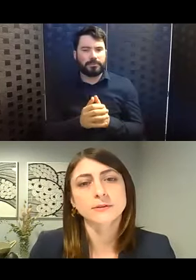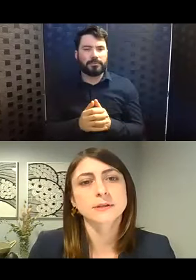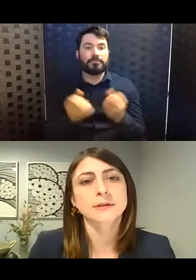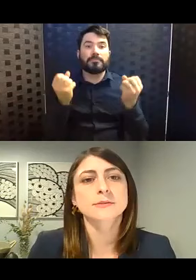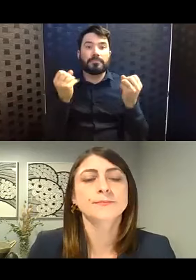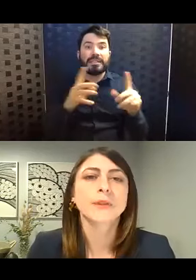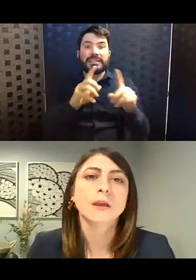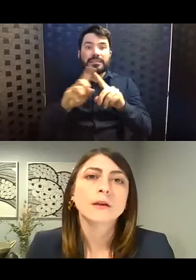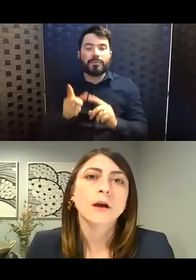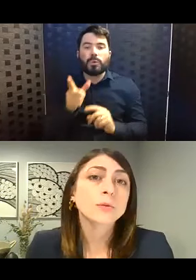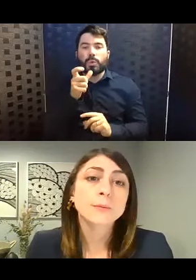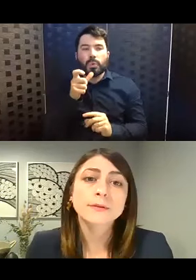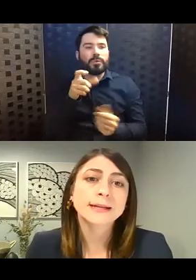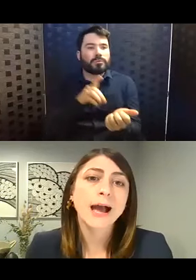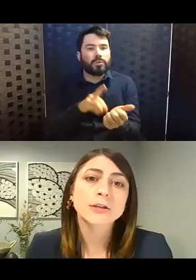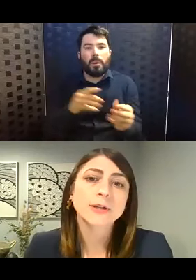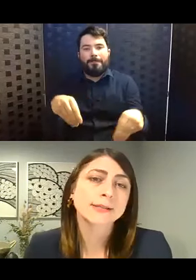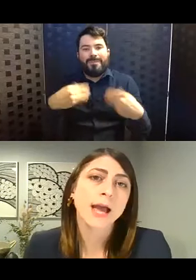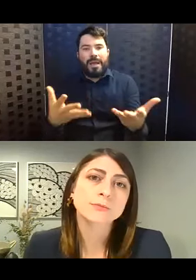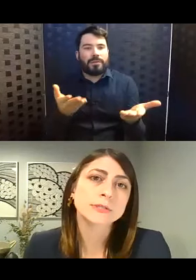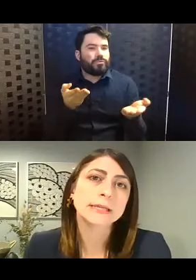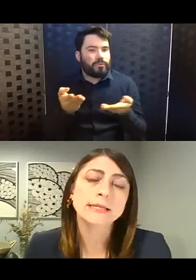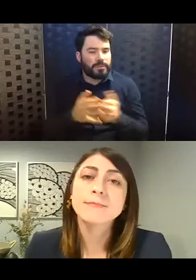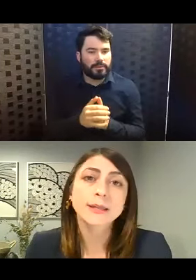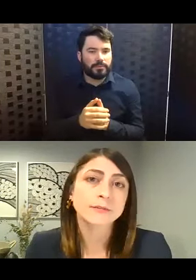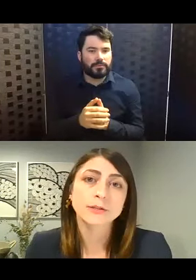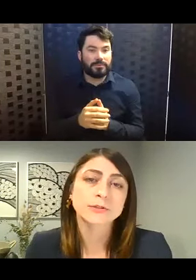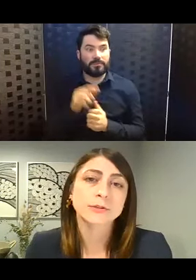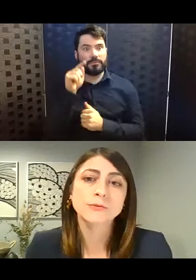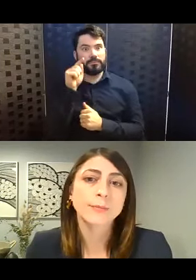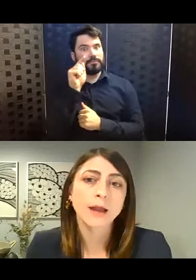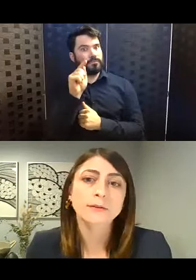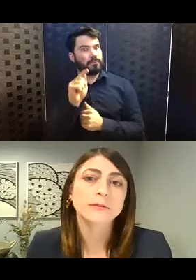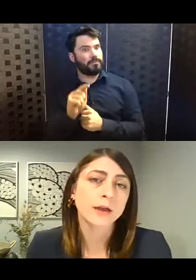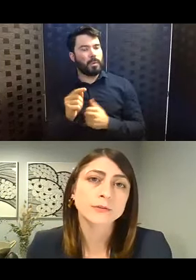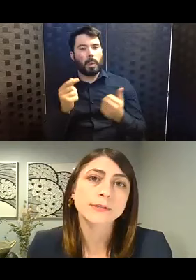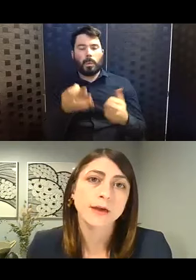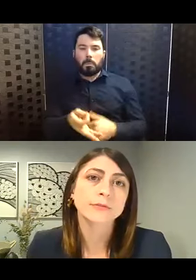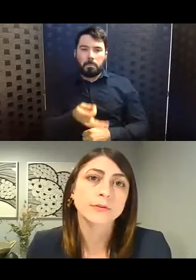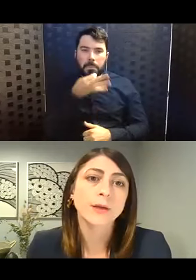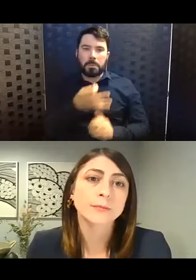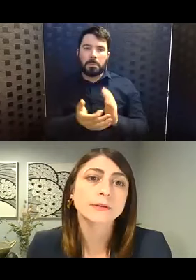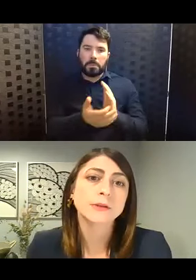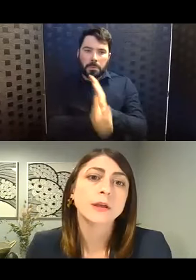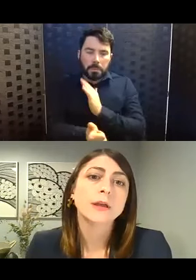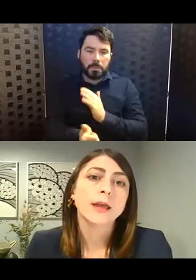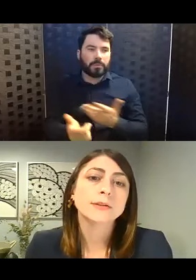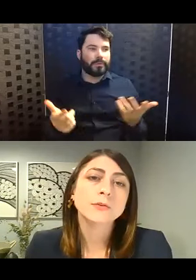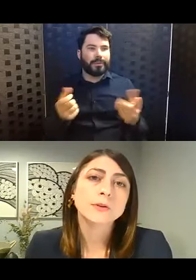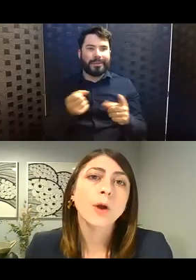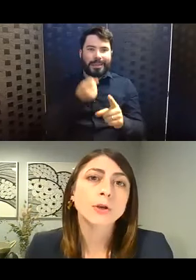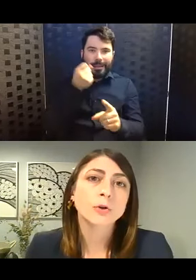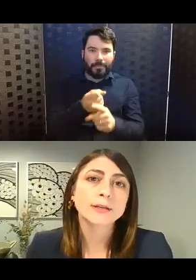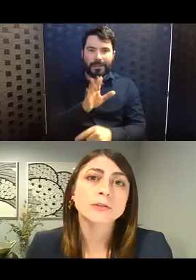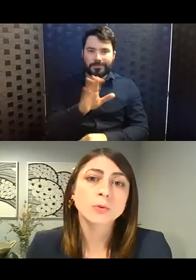health services. Our Department of Psychiatry has expertise in many of the issues impacting faculty, staff, and their families. And